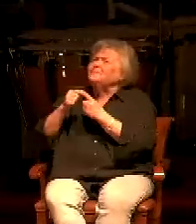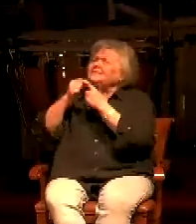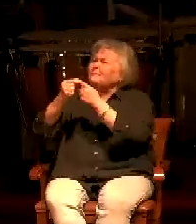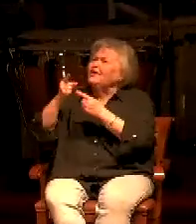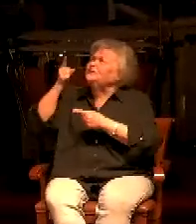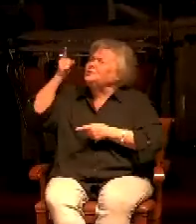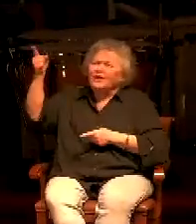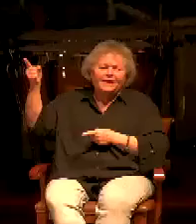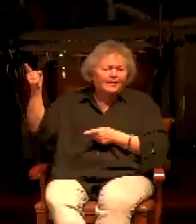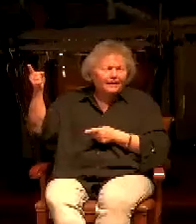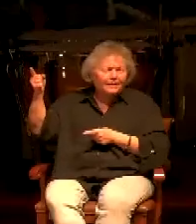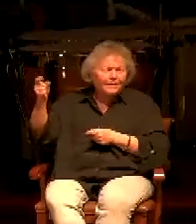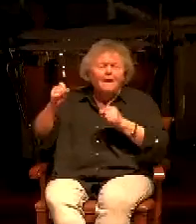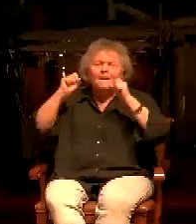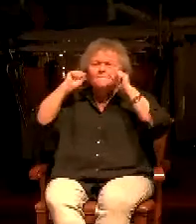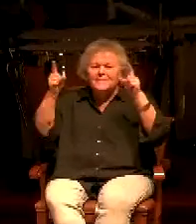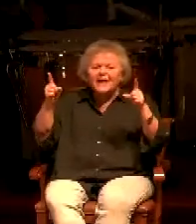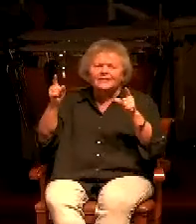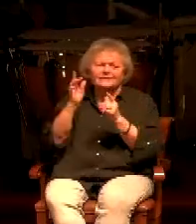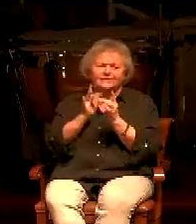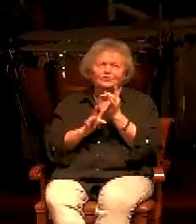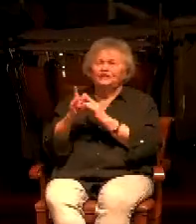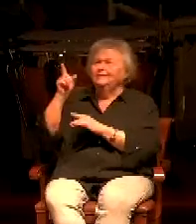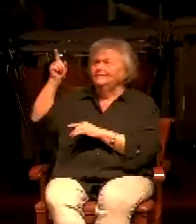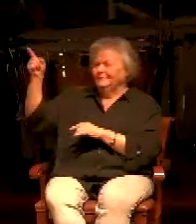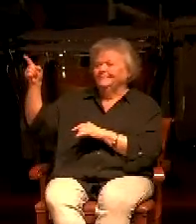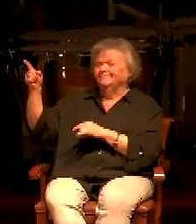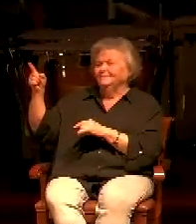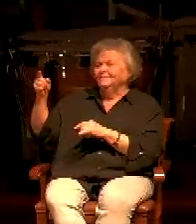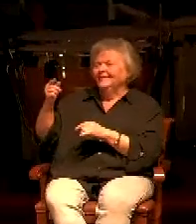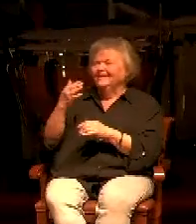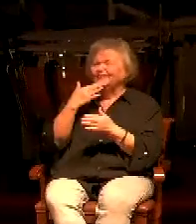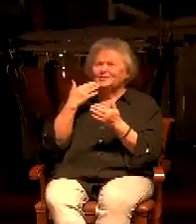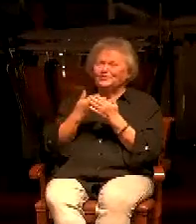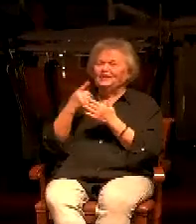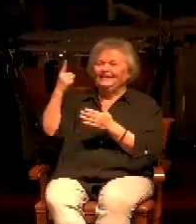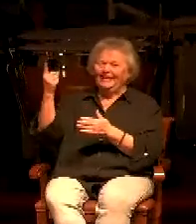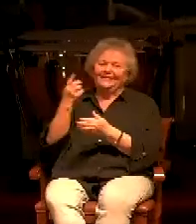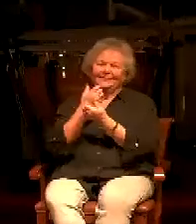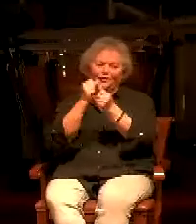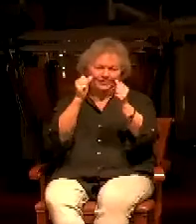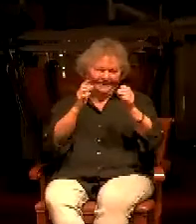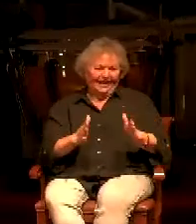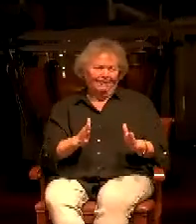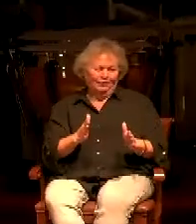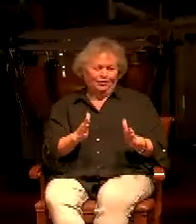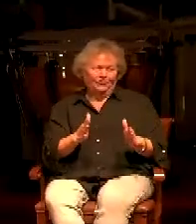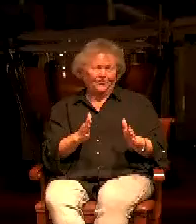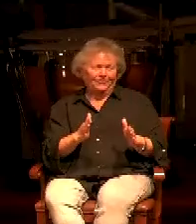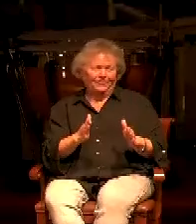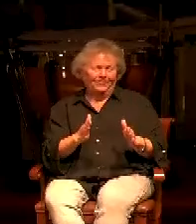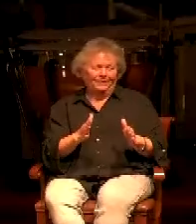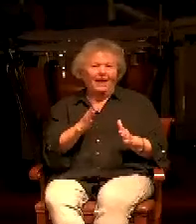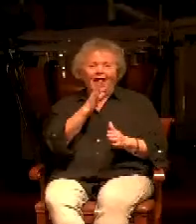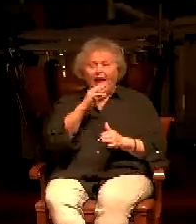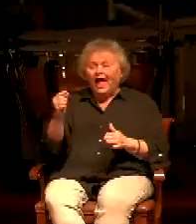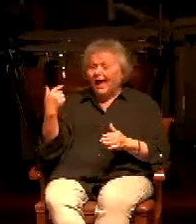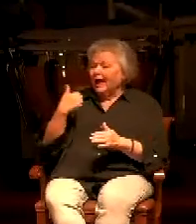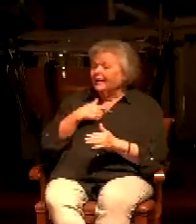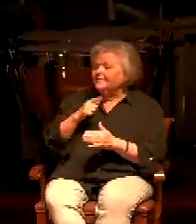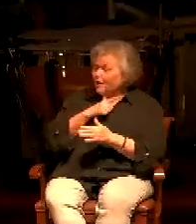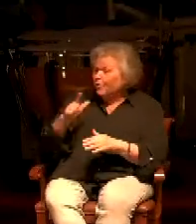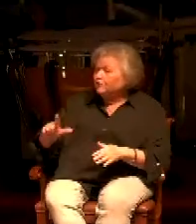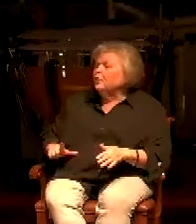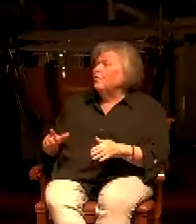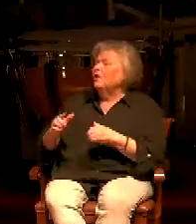wonderful and amazing Jesus is. That it is good that He is our Savior and our Lord. We are